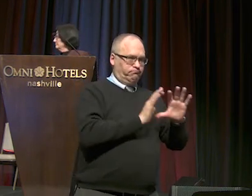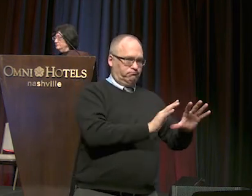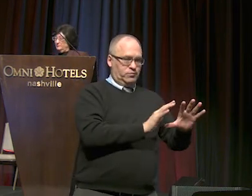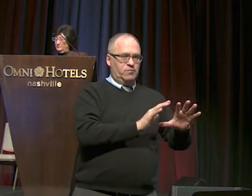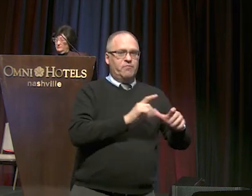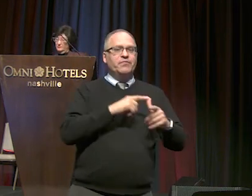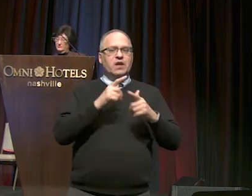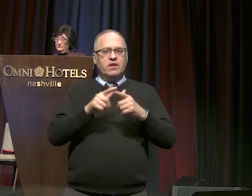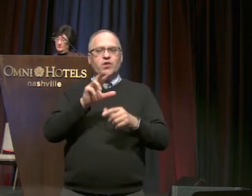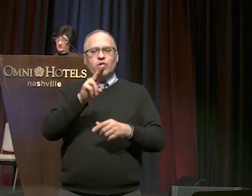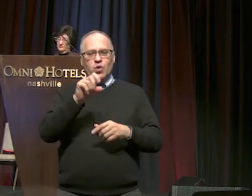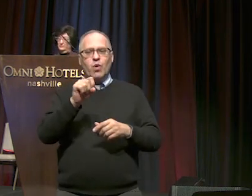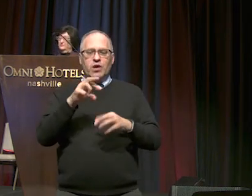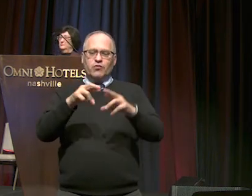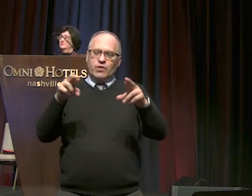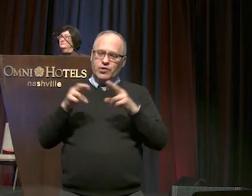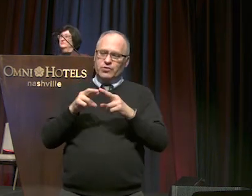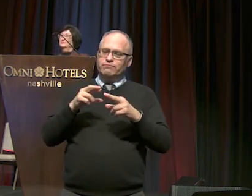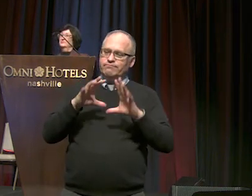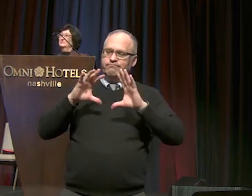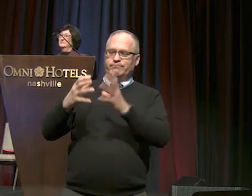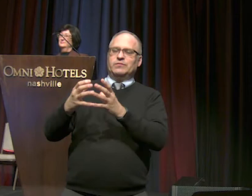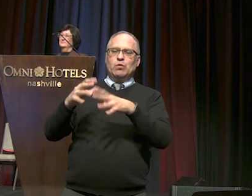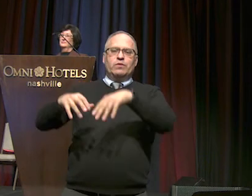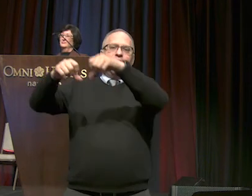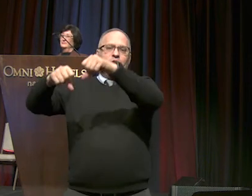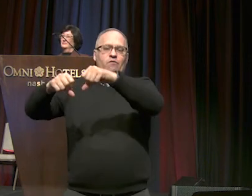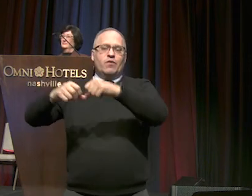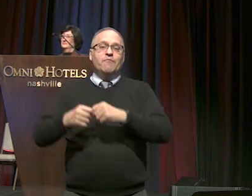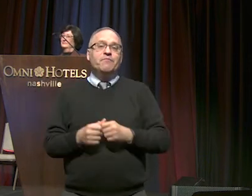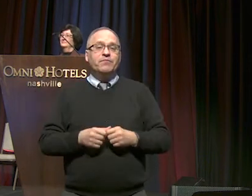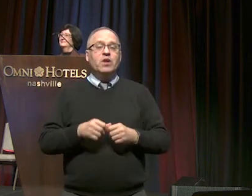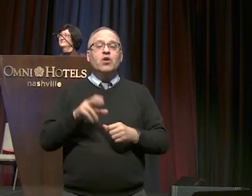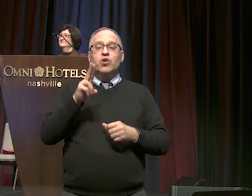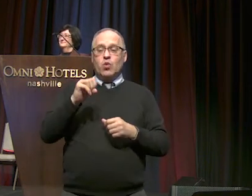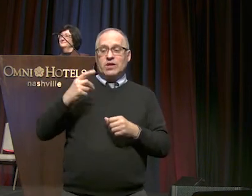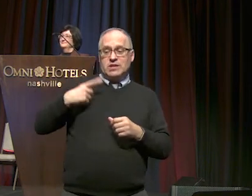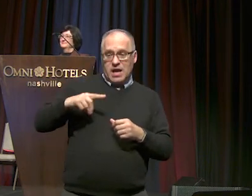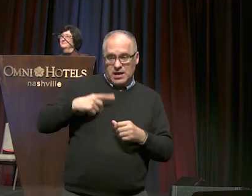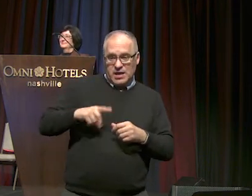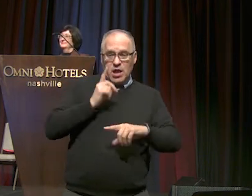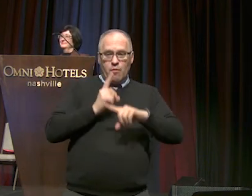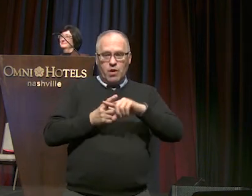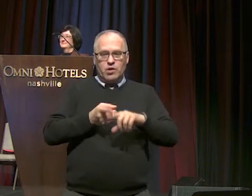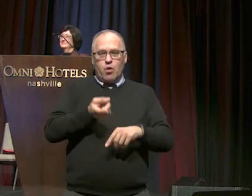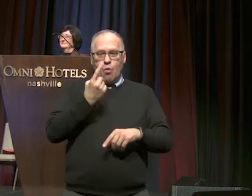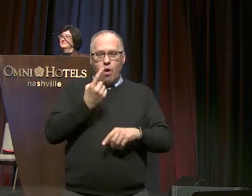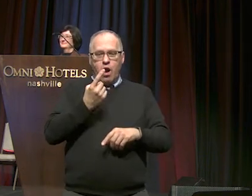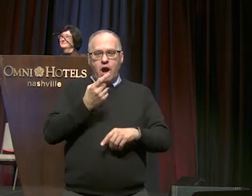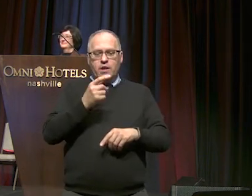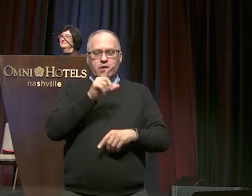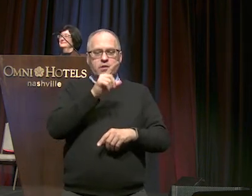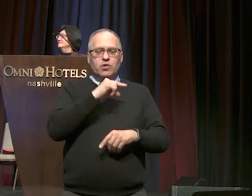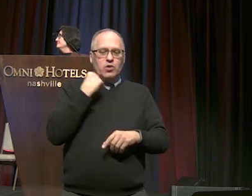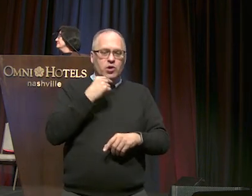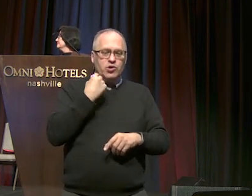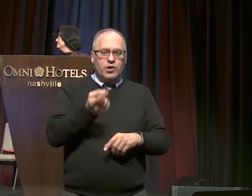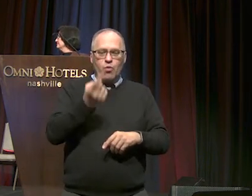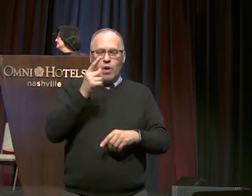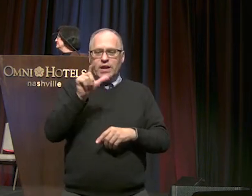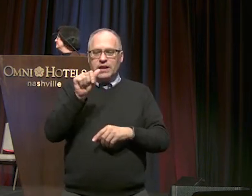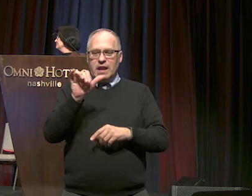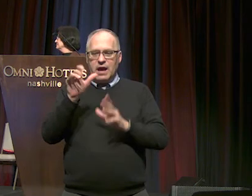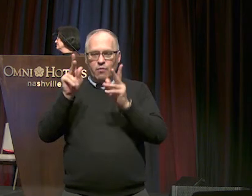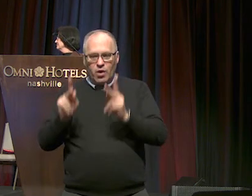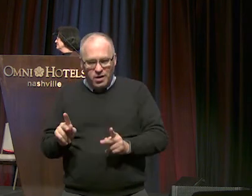all of the elected delegates from the U.S., as well as 1 layperson and 1 clergy person